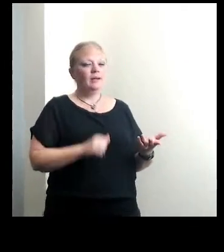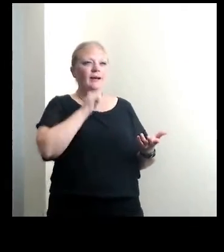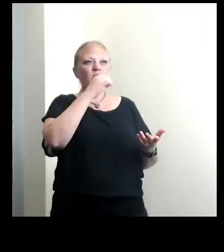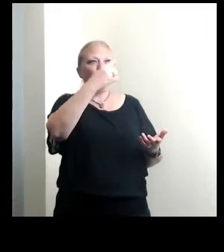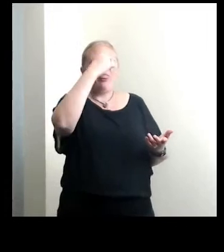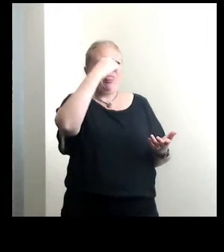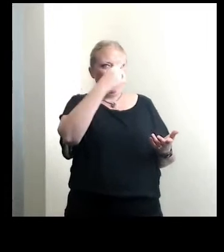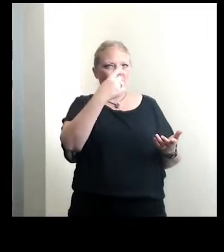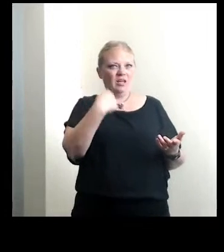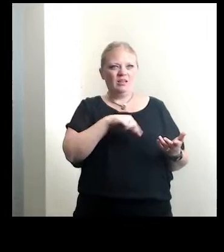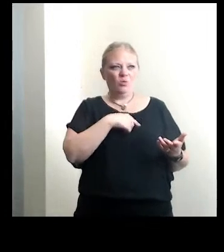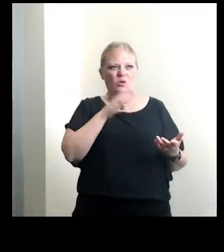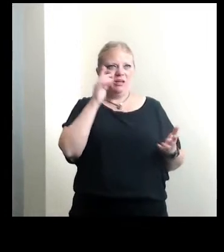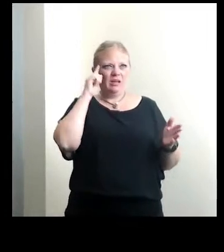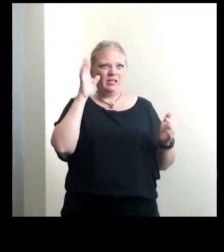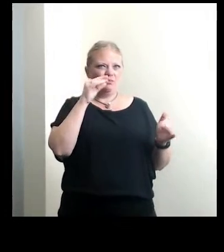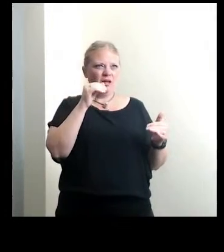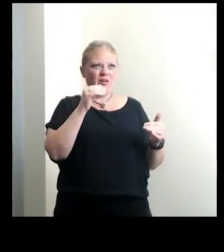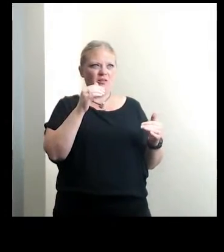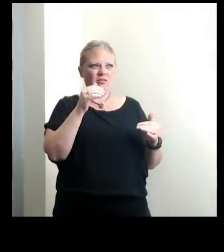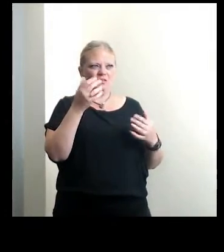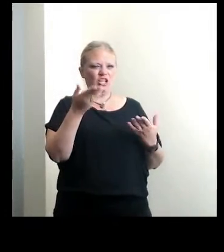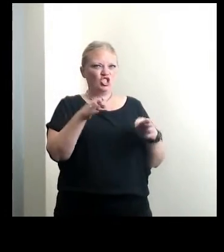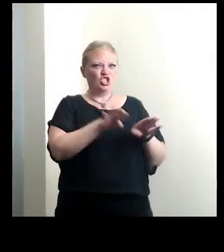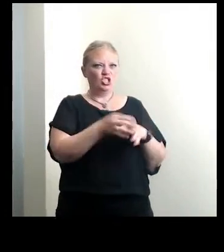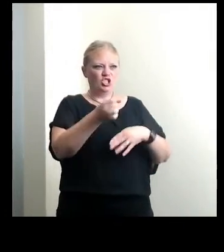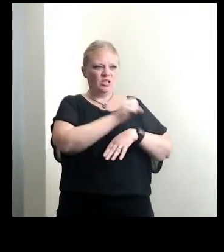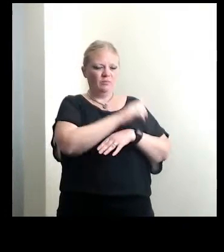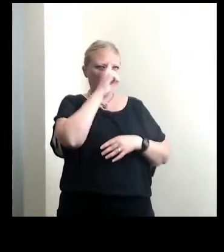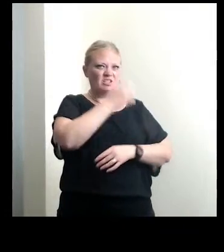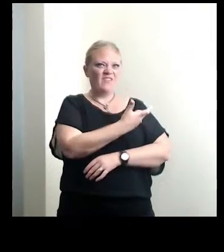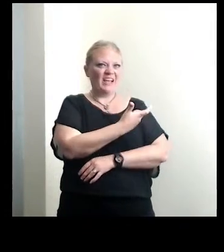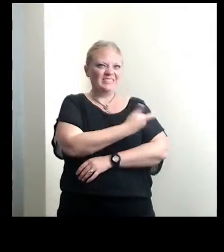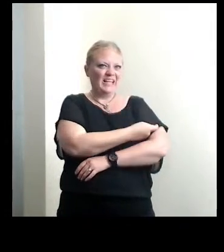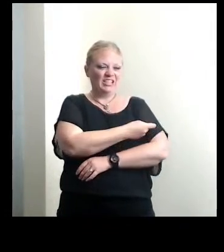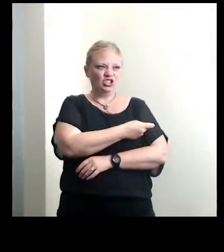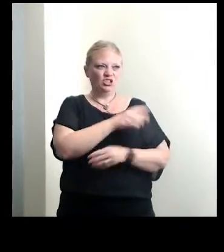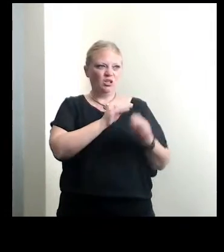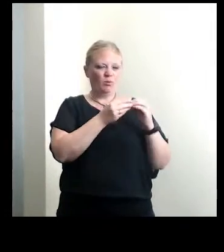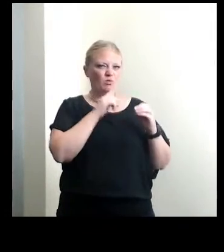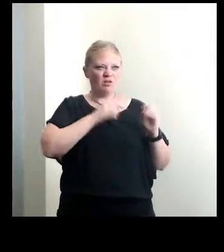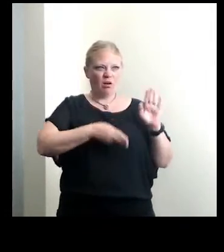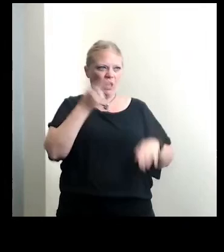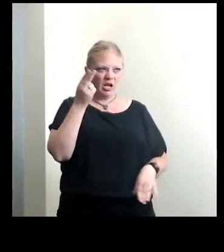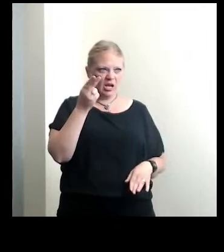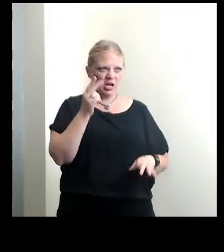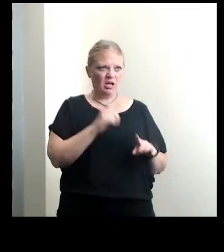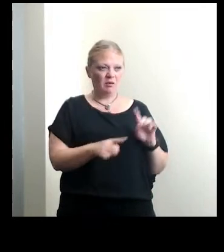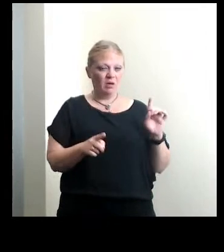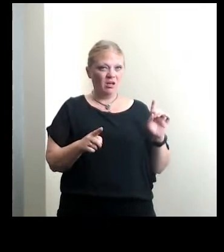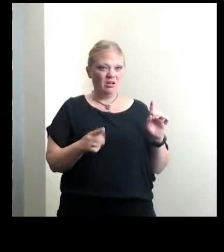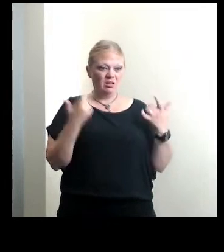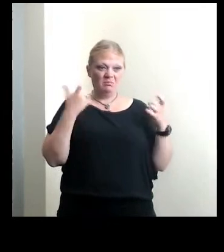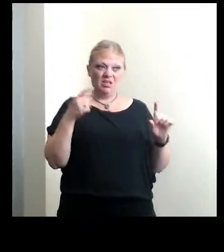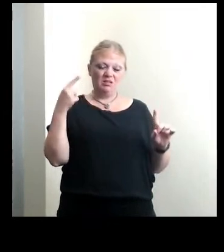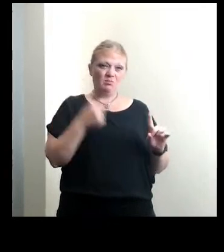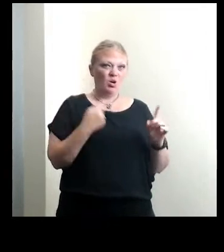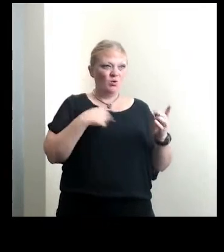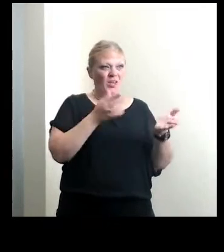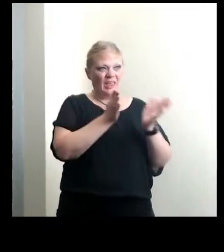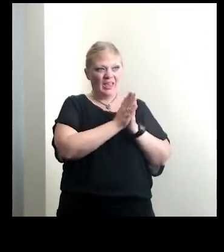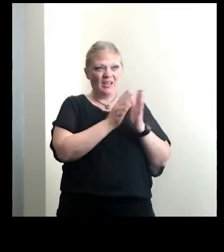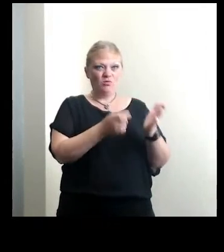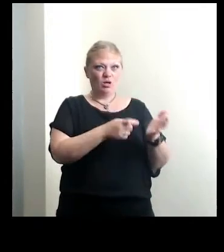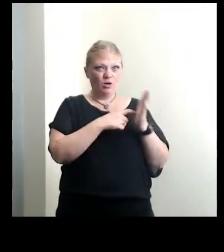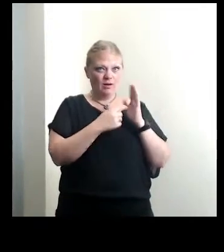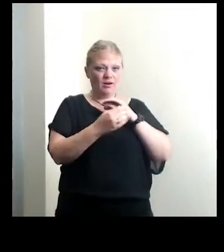think we are facing another shutdown, primarily because our vaccination rates are very high. But the biggest thing that we're asking and we're requiring